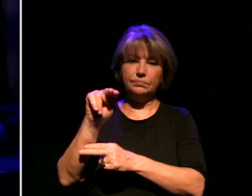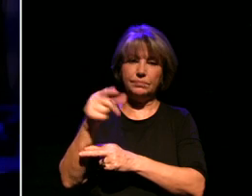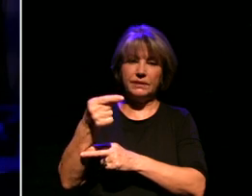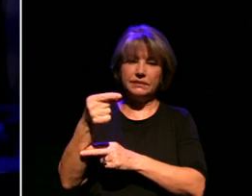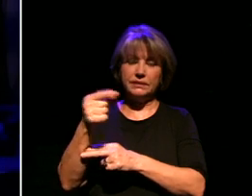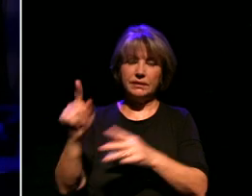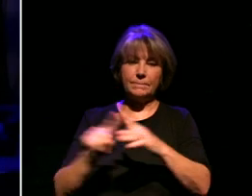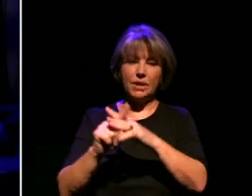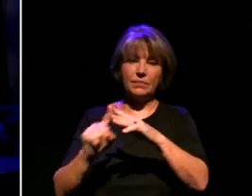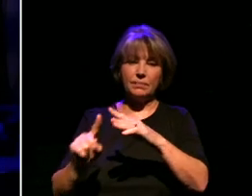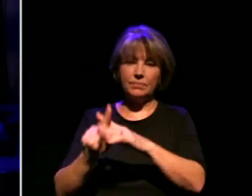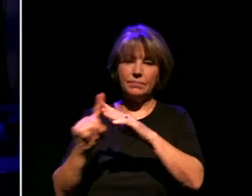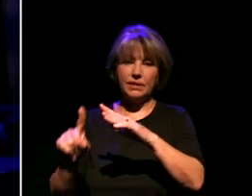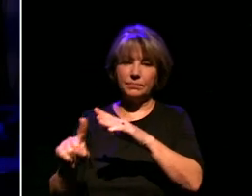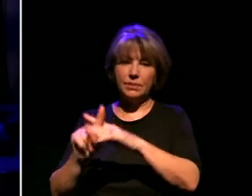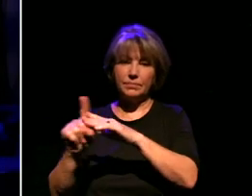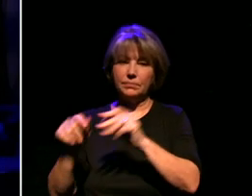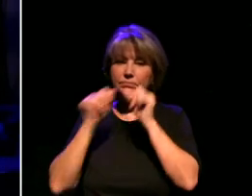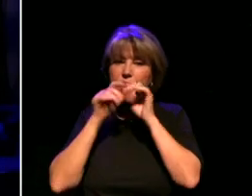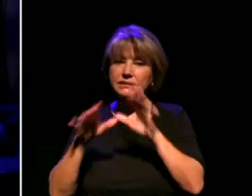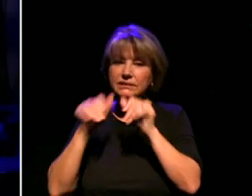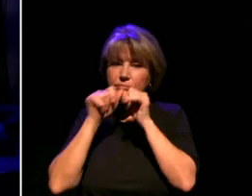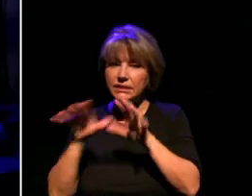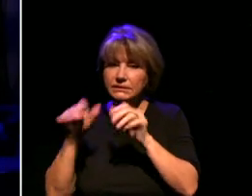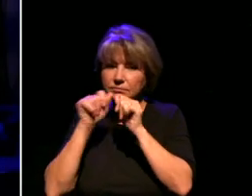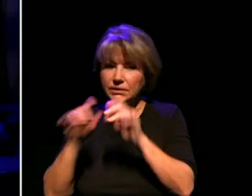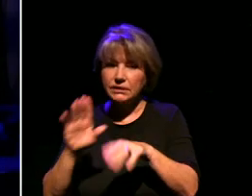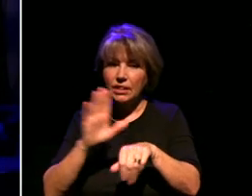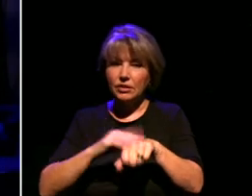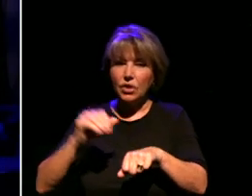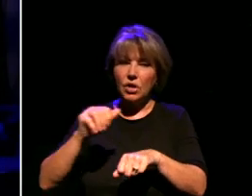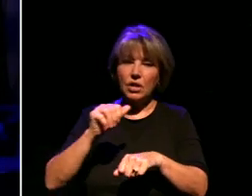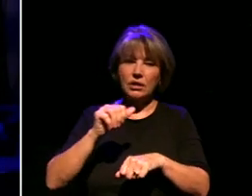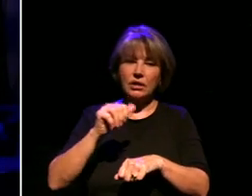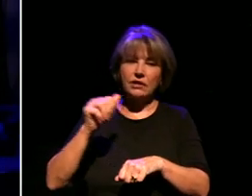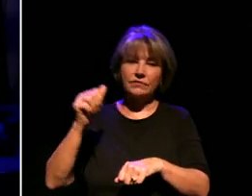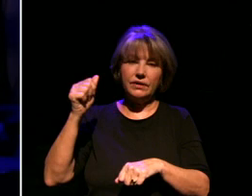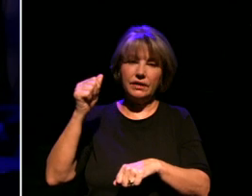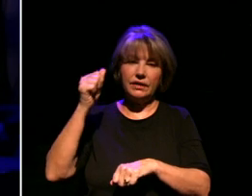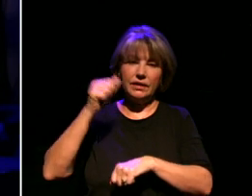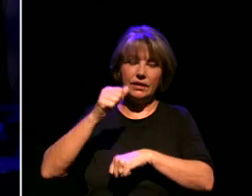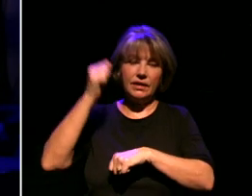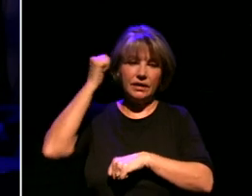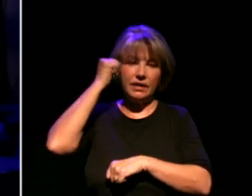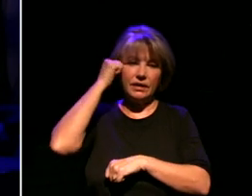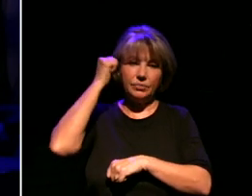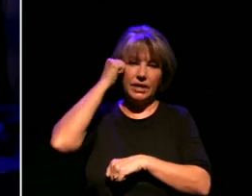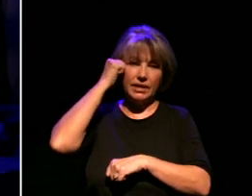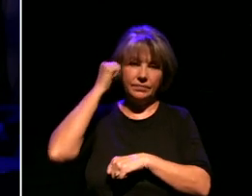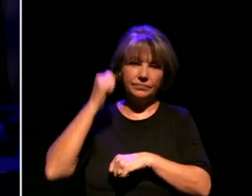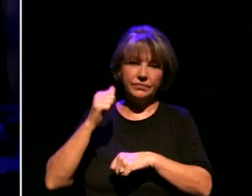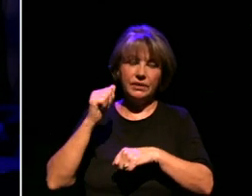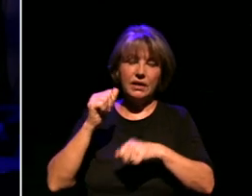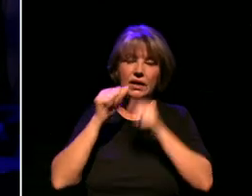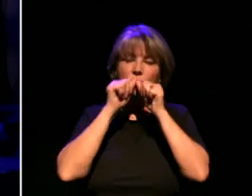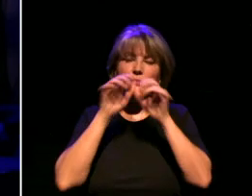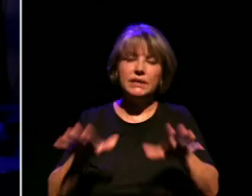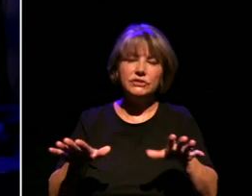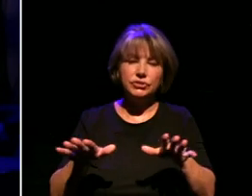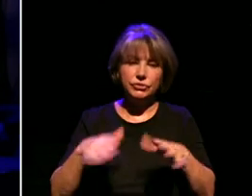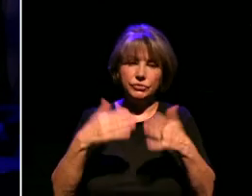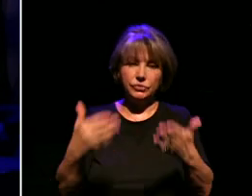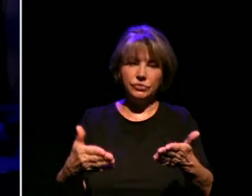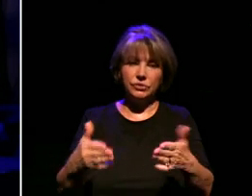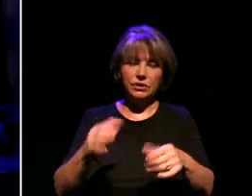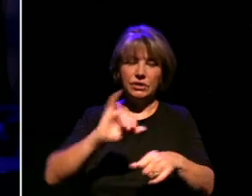of Genesis. Blessing, blessing, blessing. The call of Abraham, I will bless you and make you into a great nation. The call of Jacob, I will bless you.